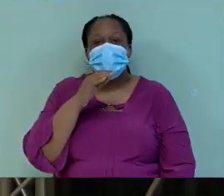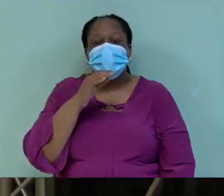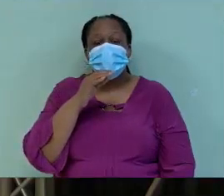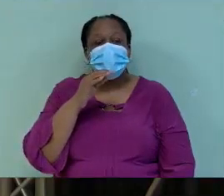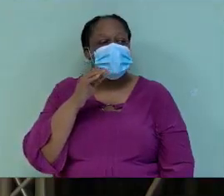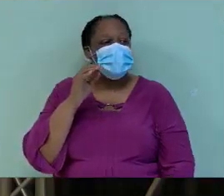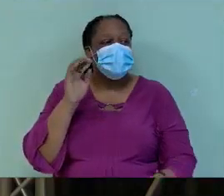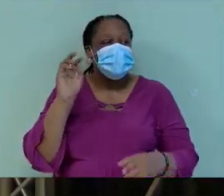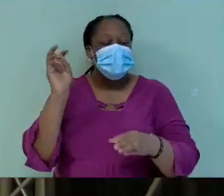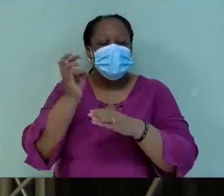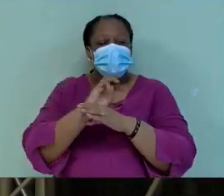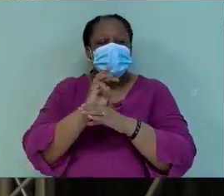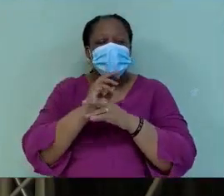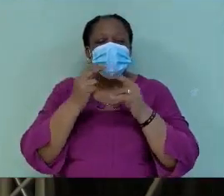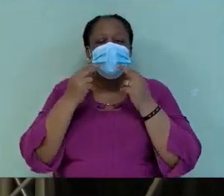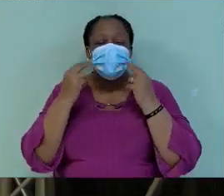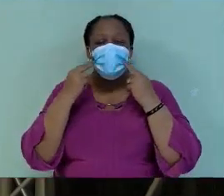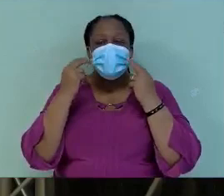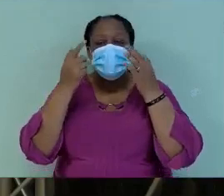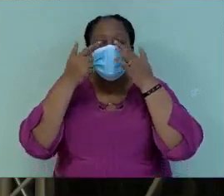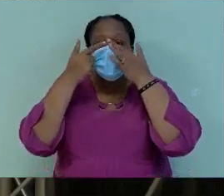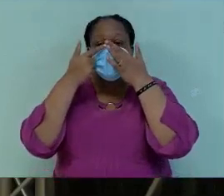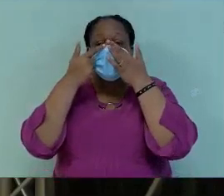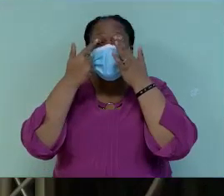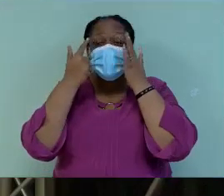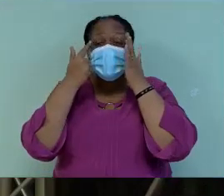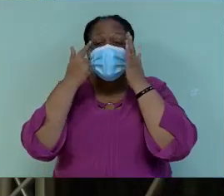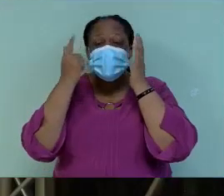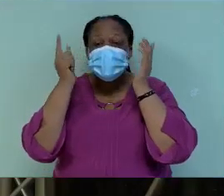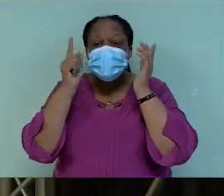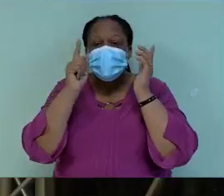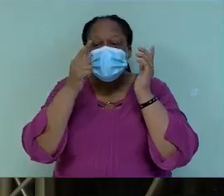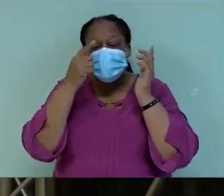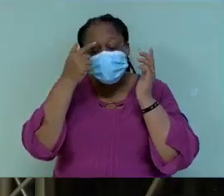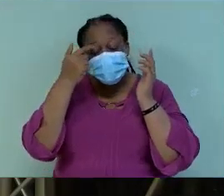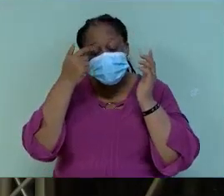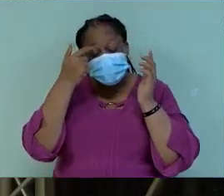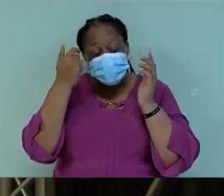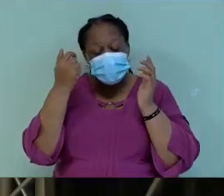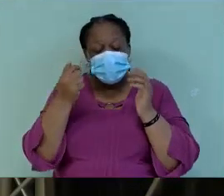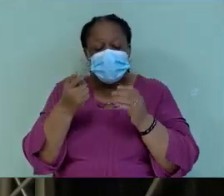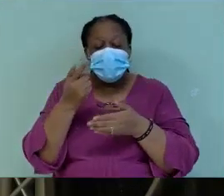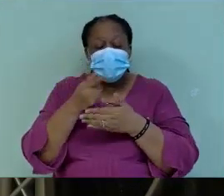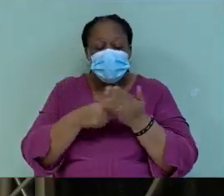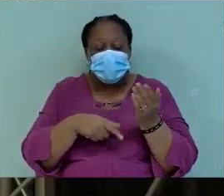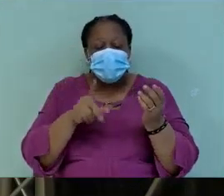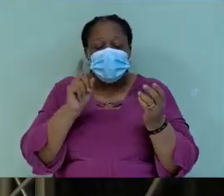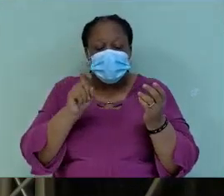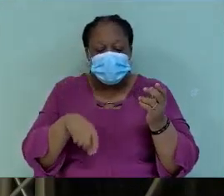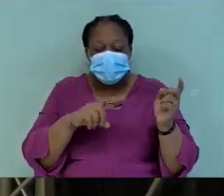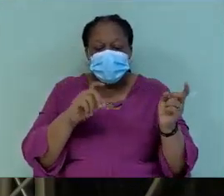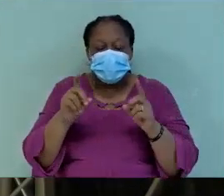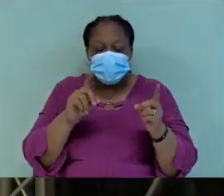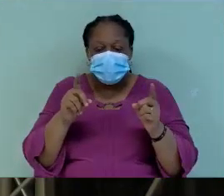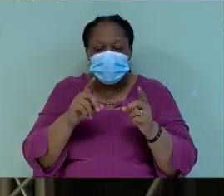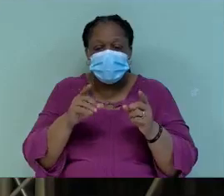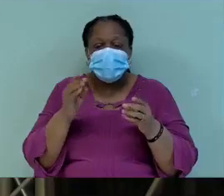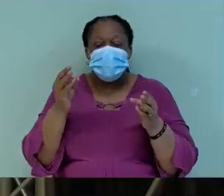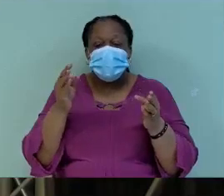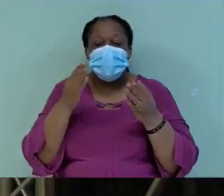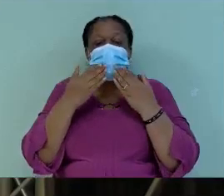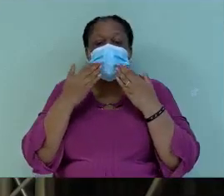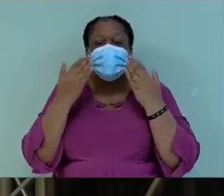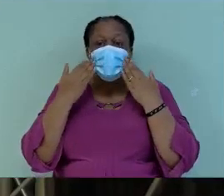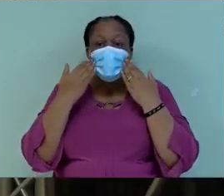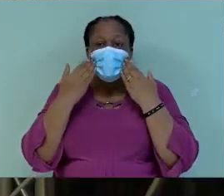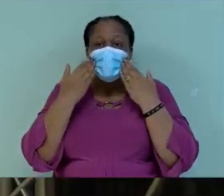possible if you intend to move about freely. But what is recommended, or what the law requires, is that your mask must